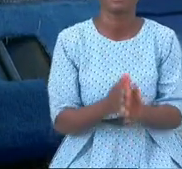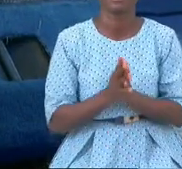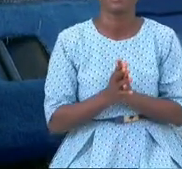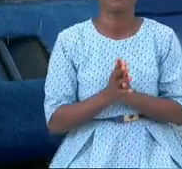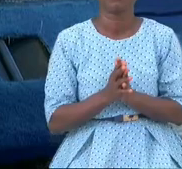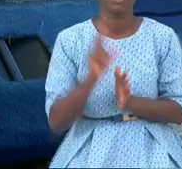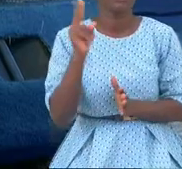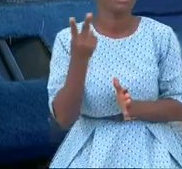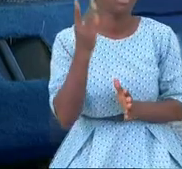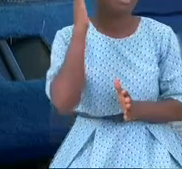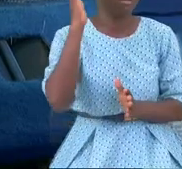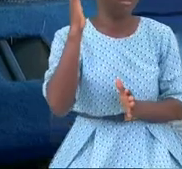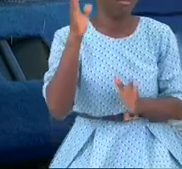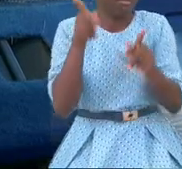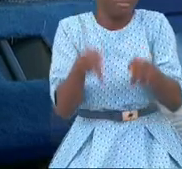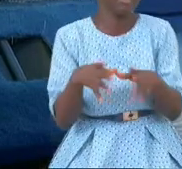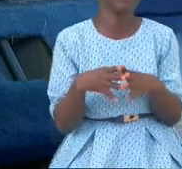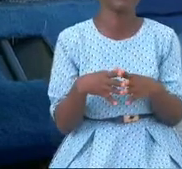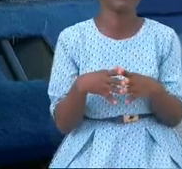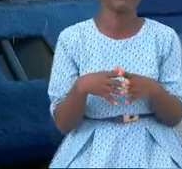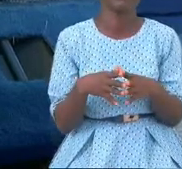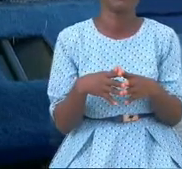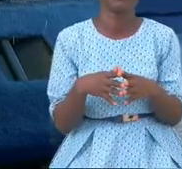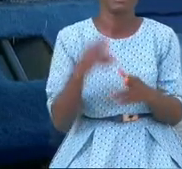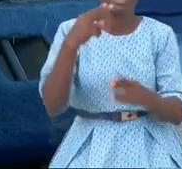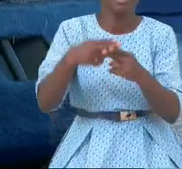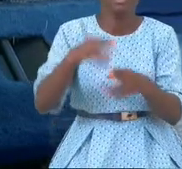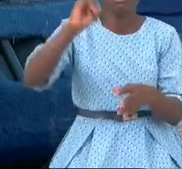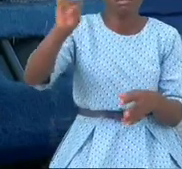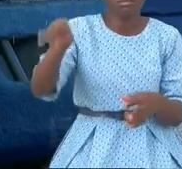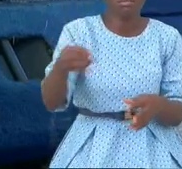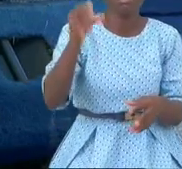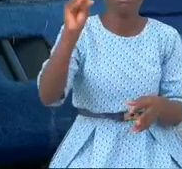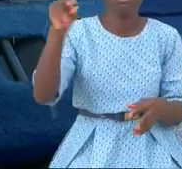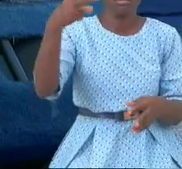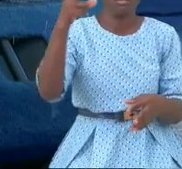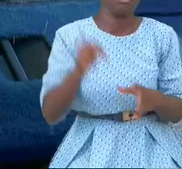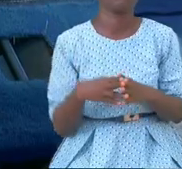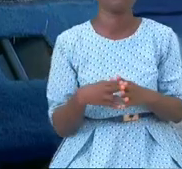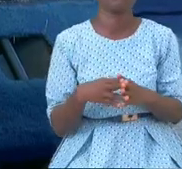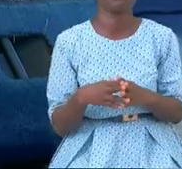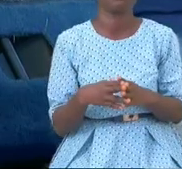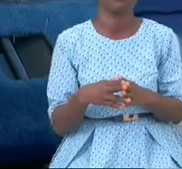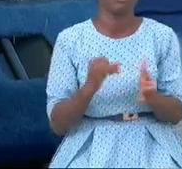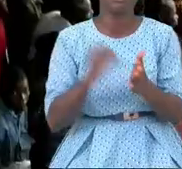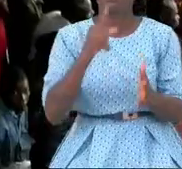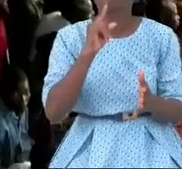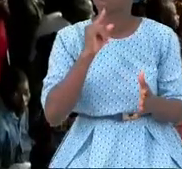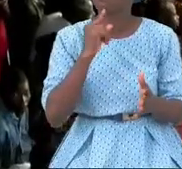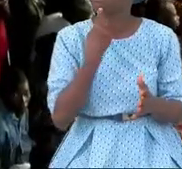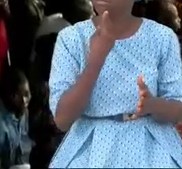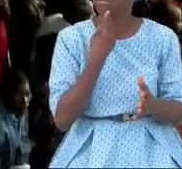serious case. It was. But now things turned around. Like your life tonight, things will turn